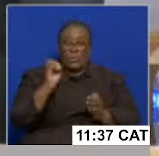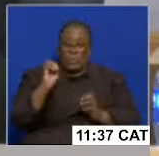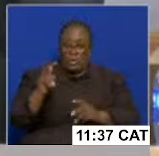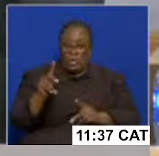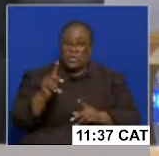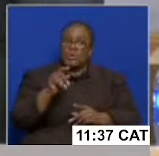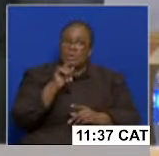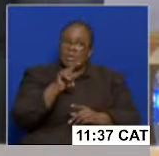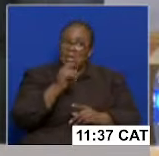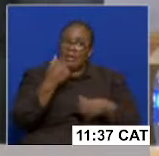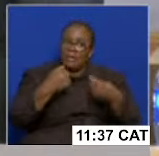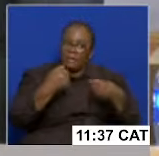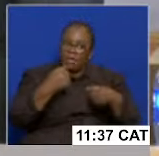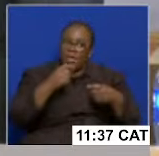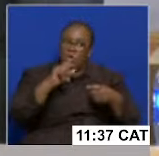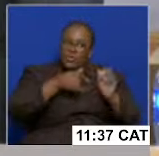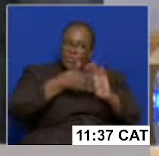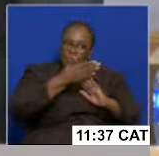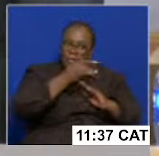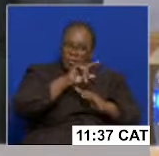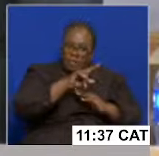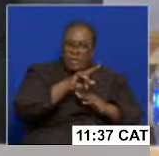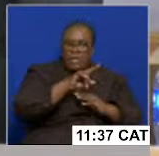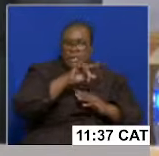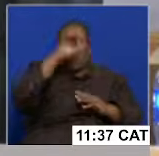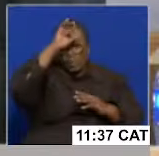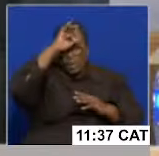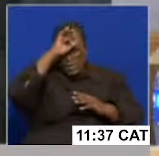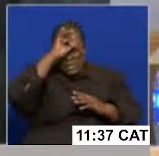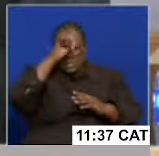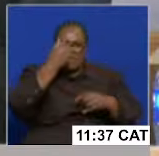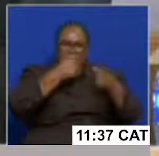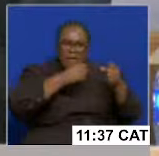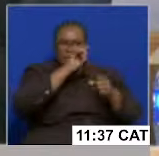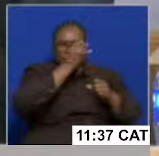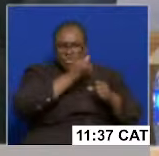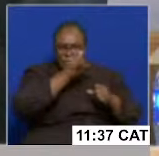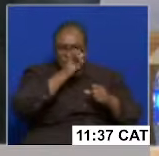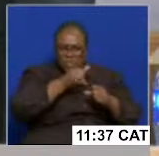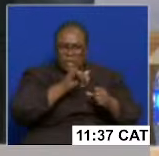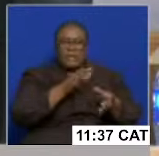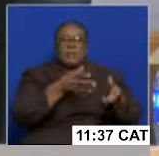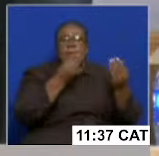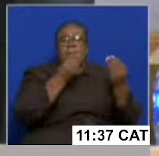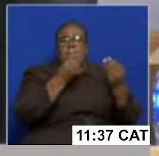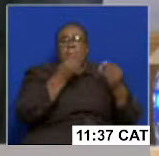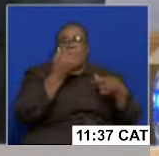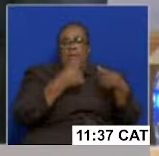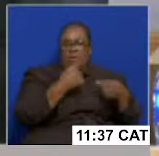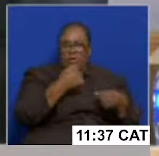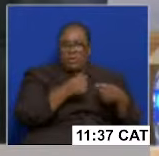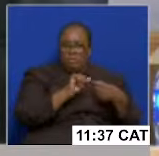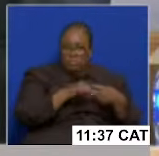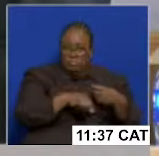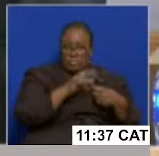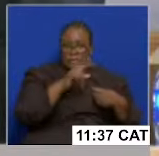as part of a lawful operation and the vehicle was checked out and was recovered. So I'm not quarreling with